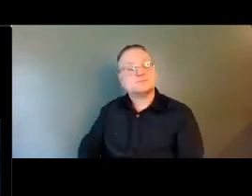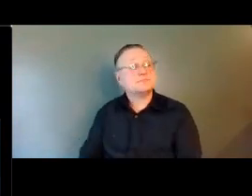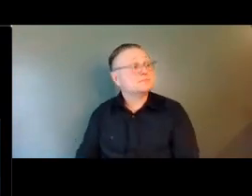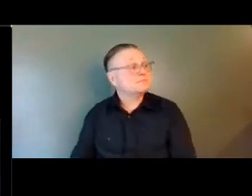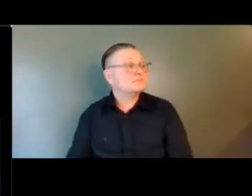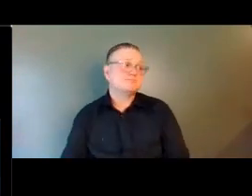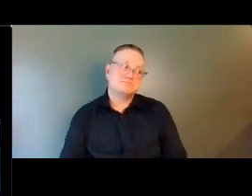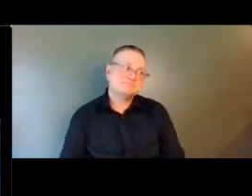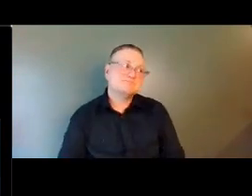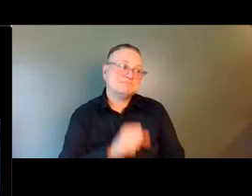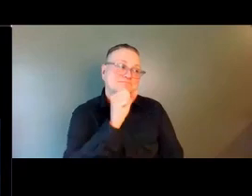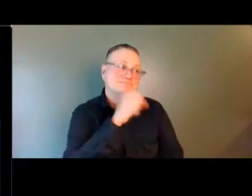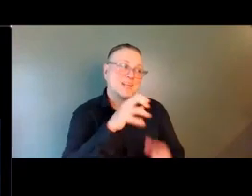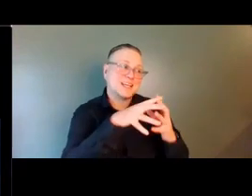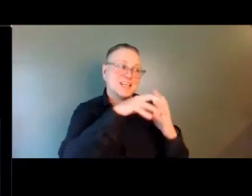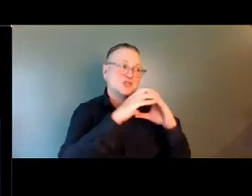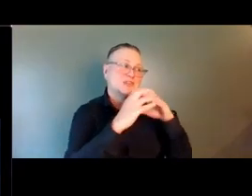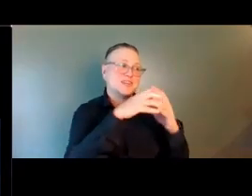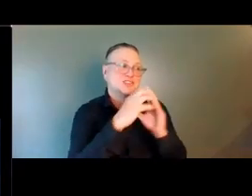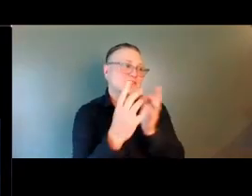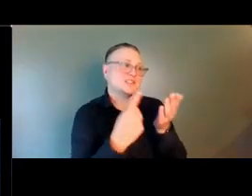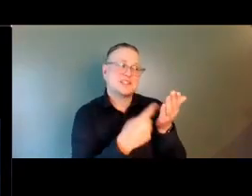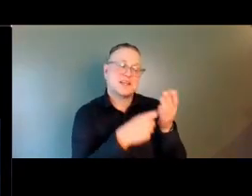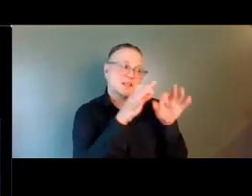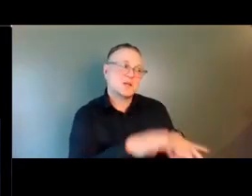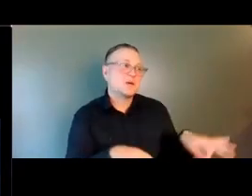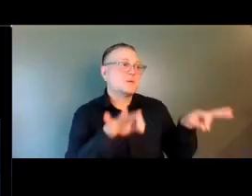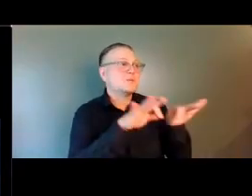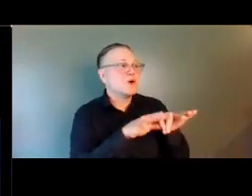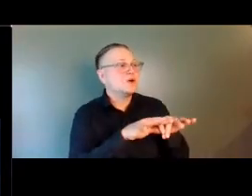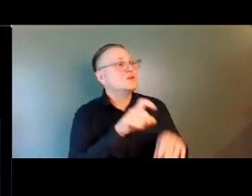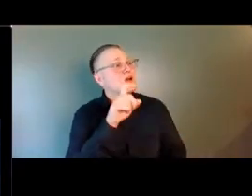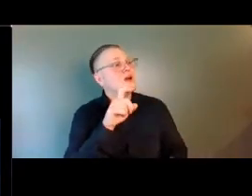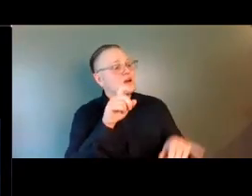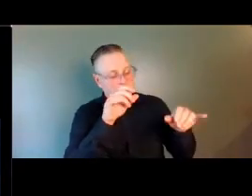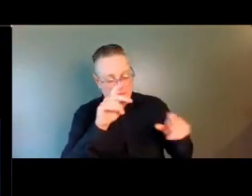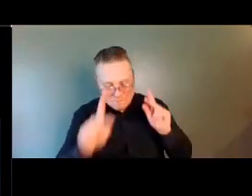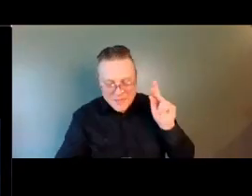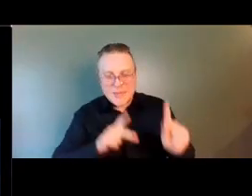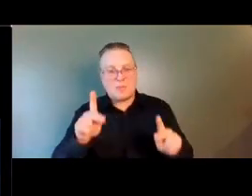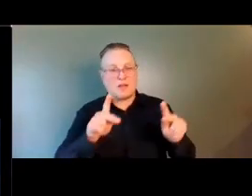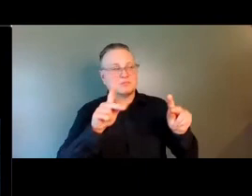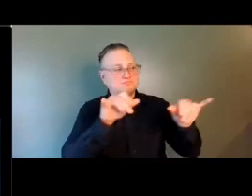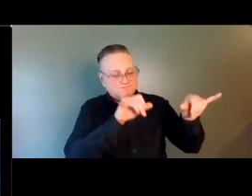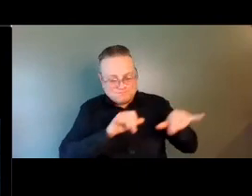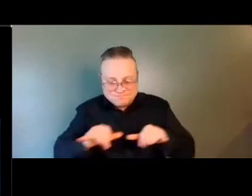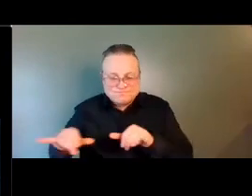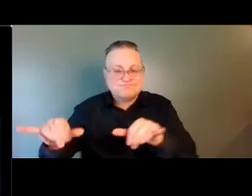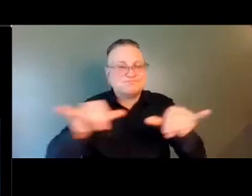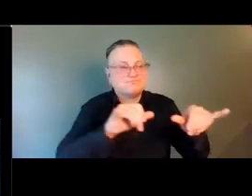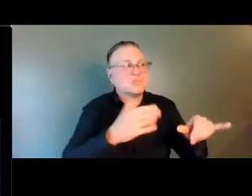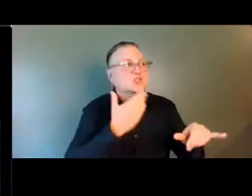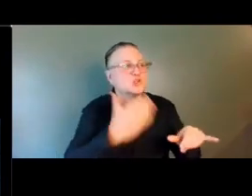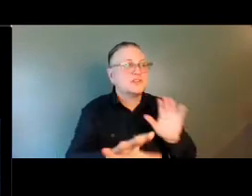those commonalities amongst all of us as just people. I want to thank all of you